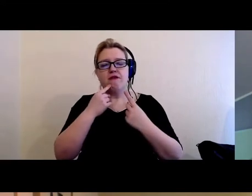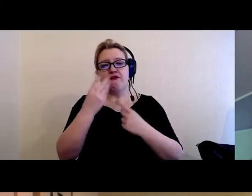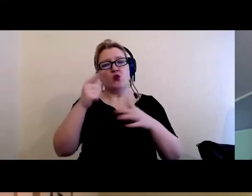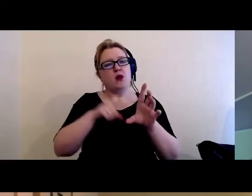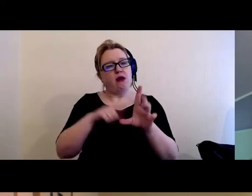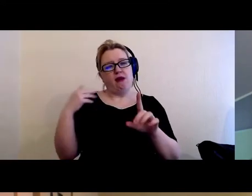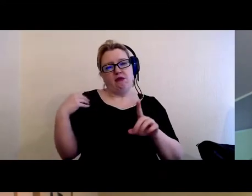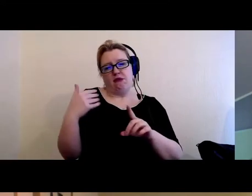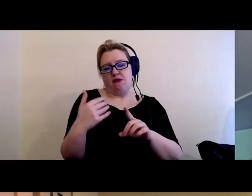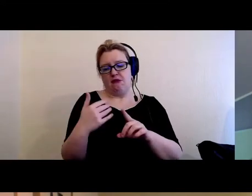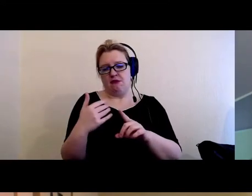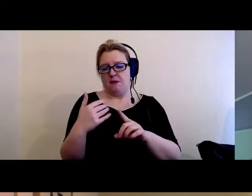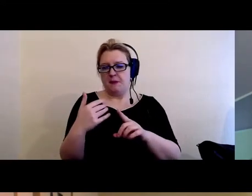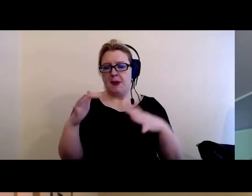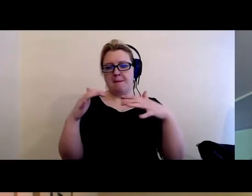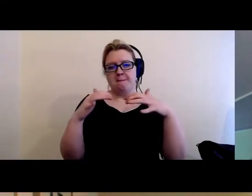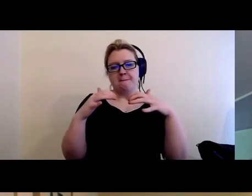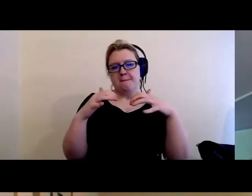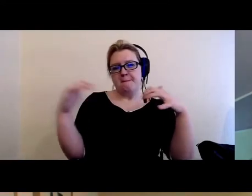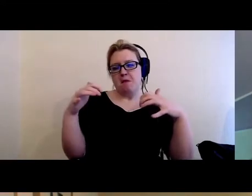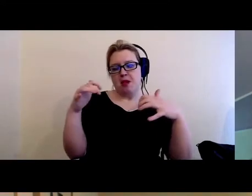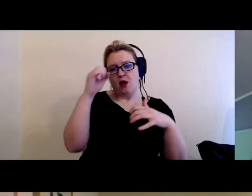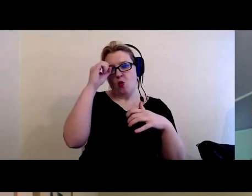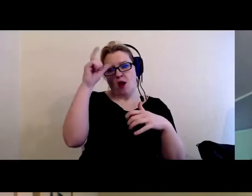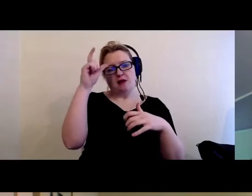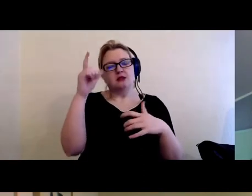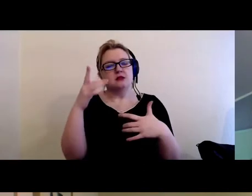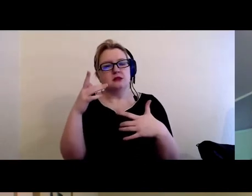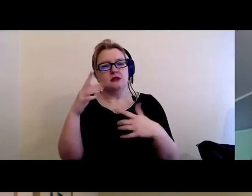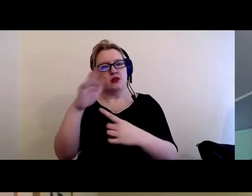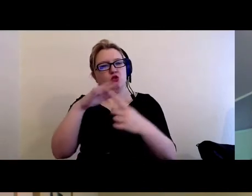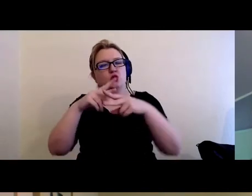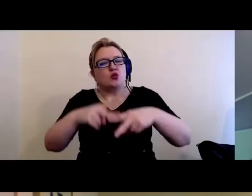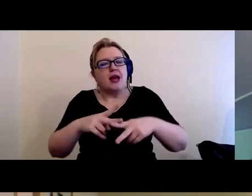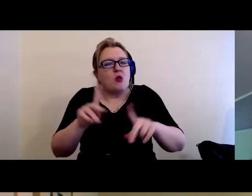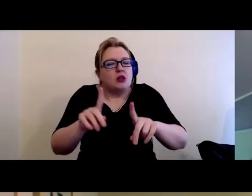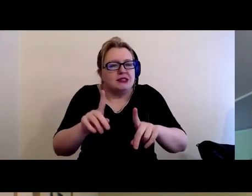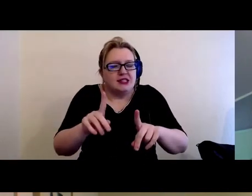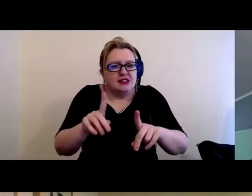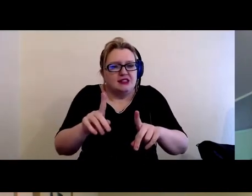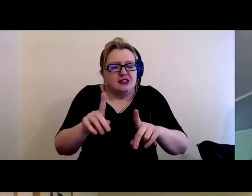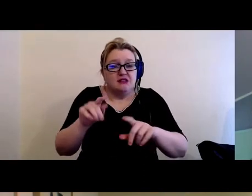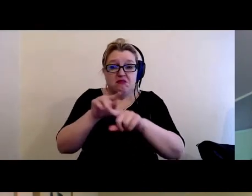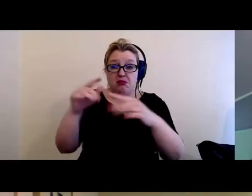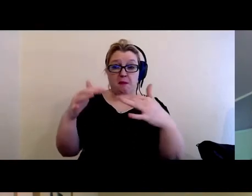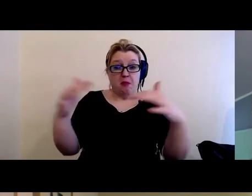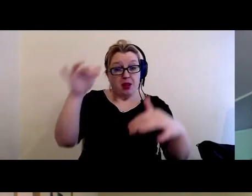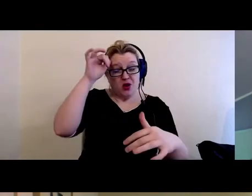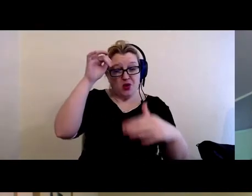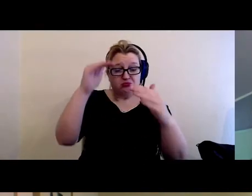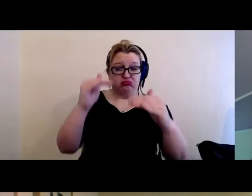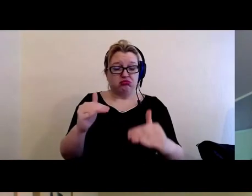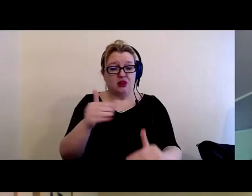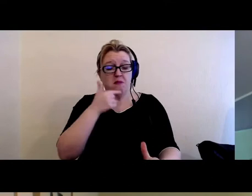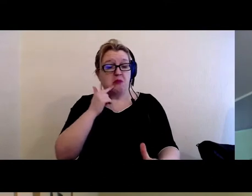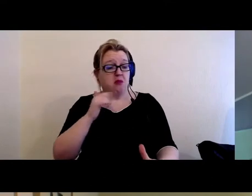that public awareness of what social care services are is pretty low, and when you ask about funding, people assume it's free anyway. And I was